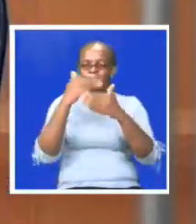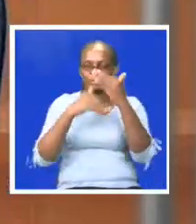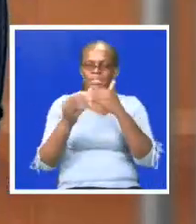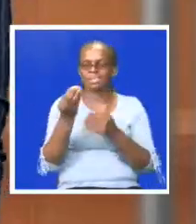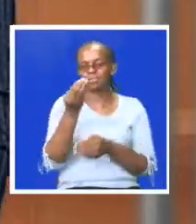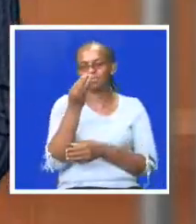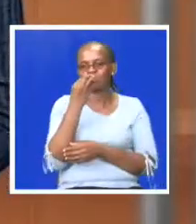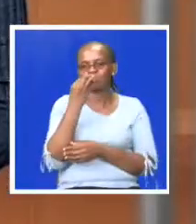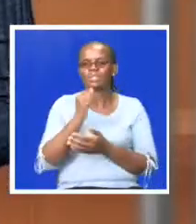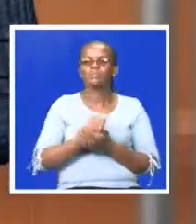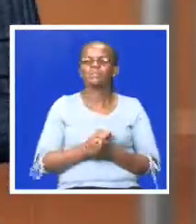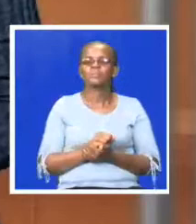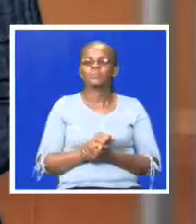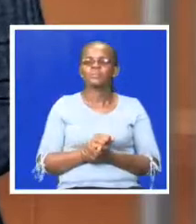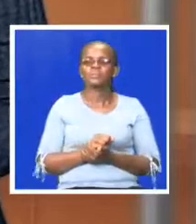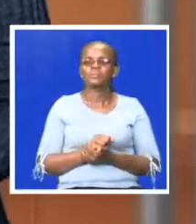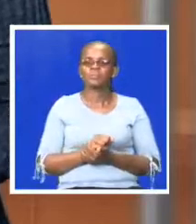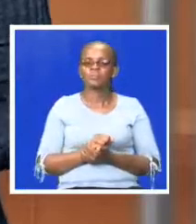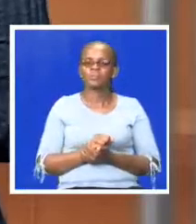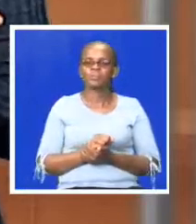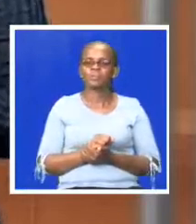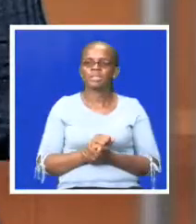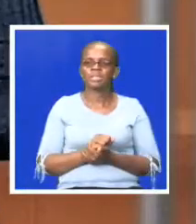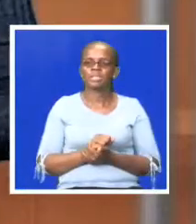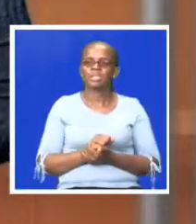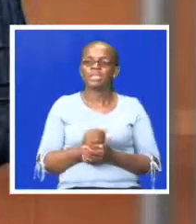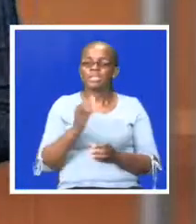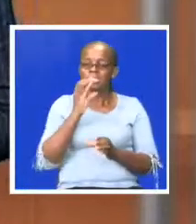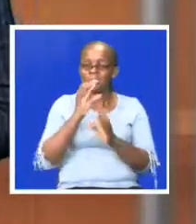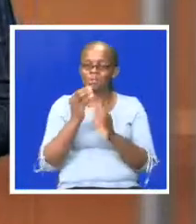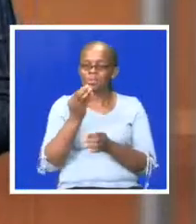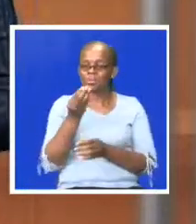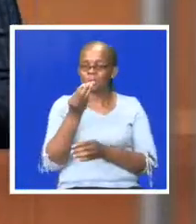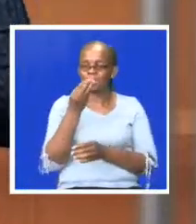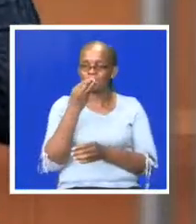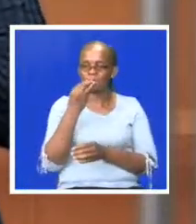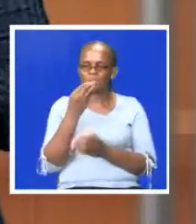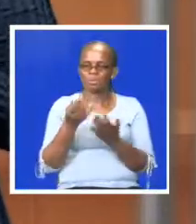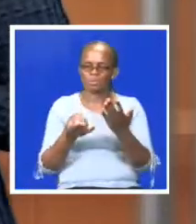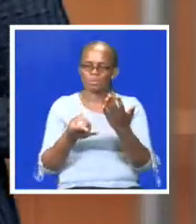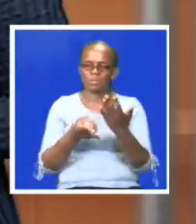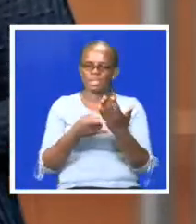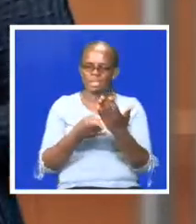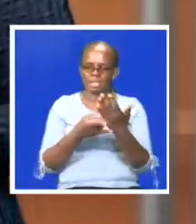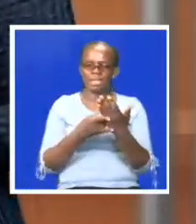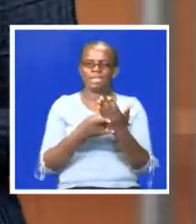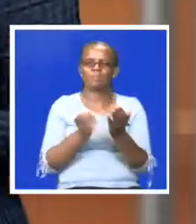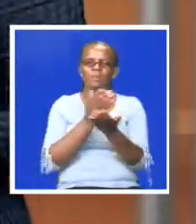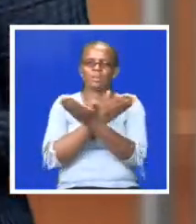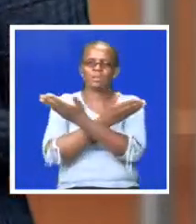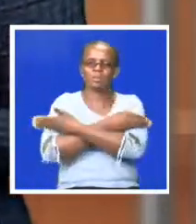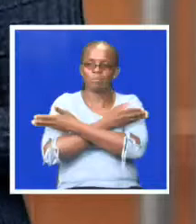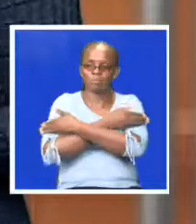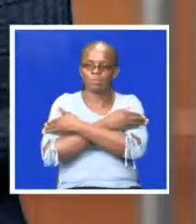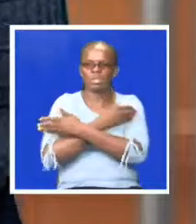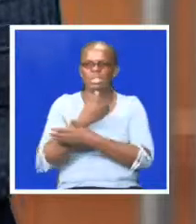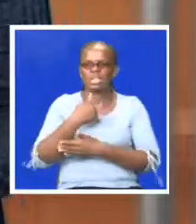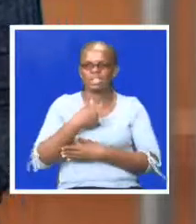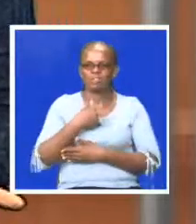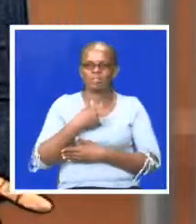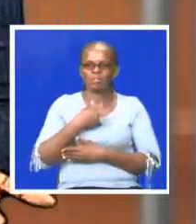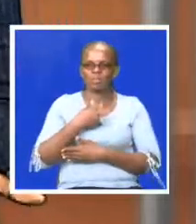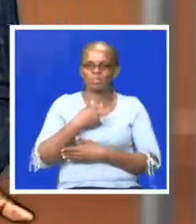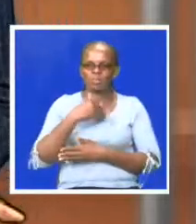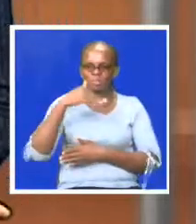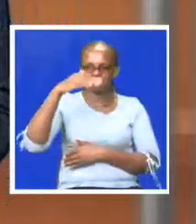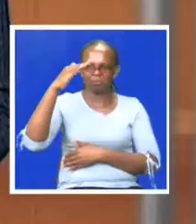bodybuilding food, we are talking about the food that when you eat the food, it helps our bodies to grow. Remember one